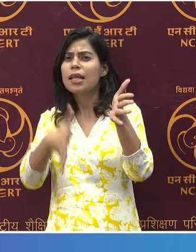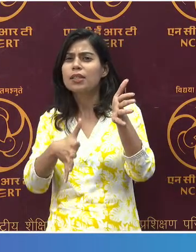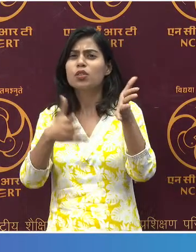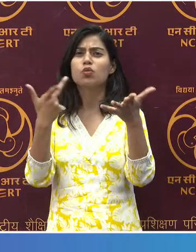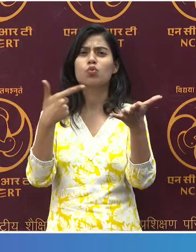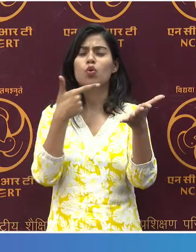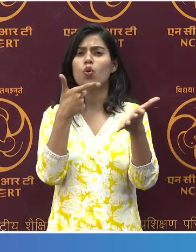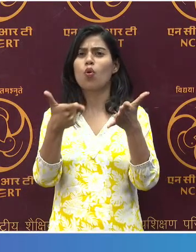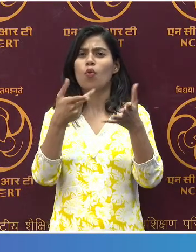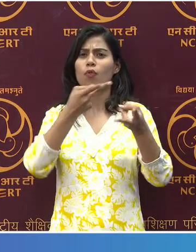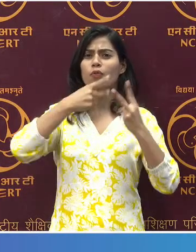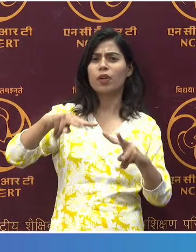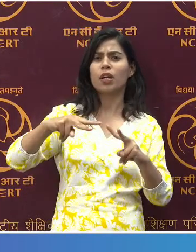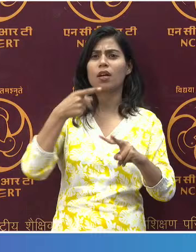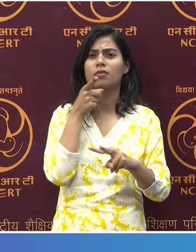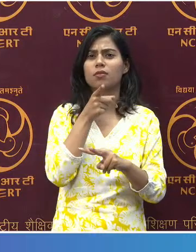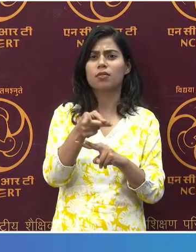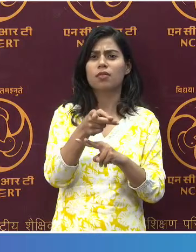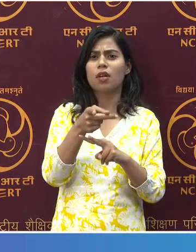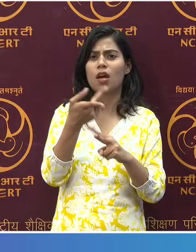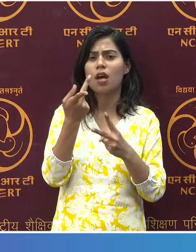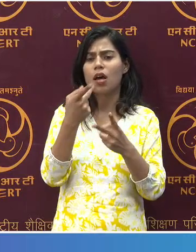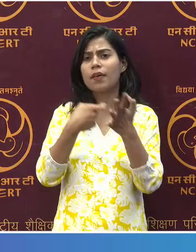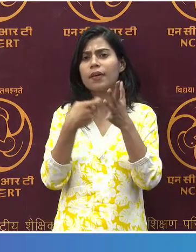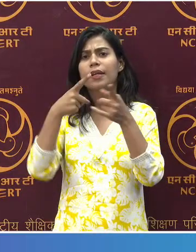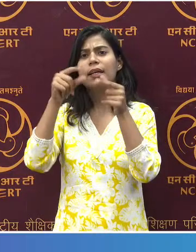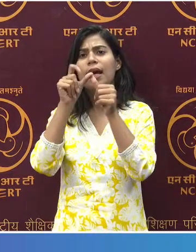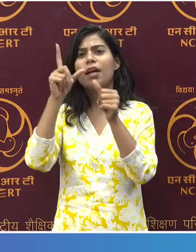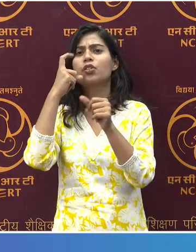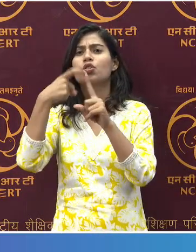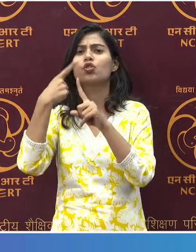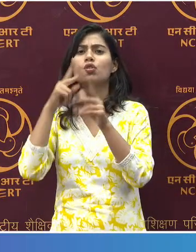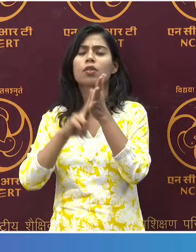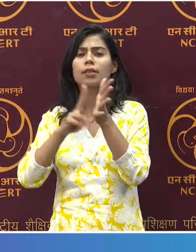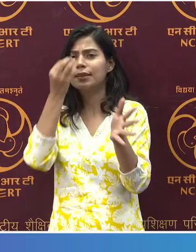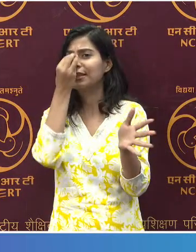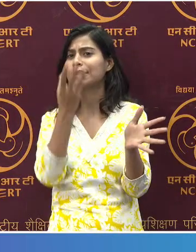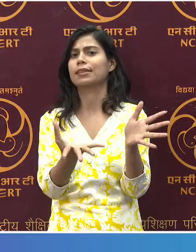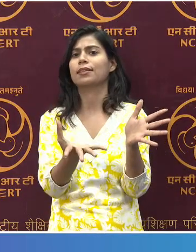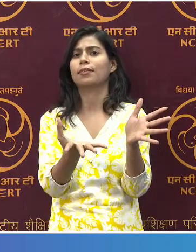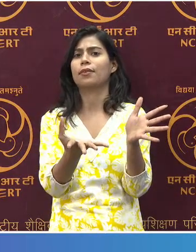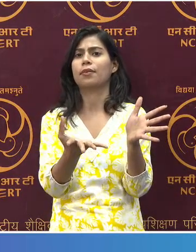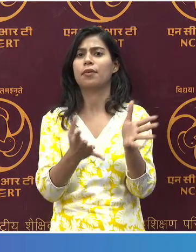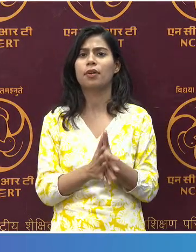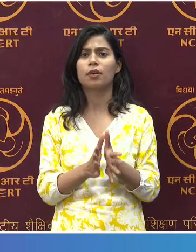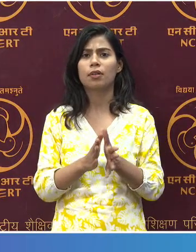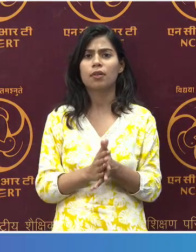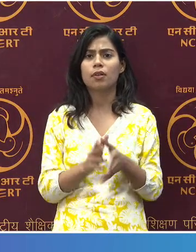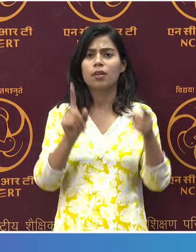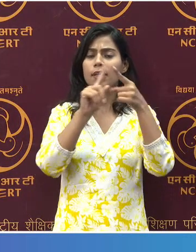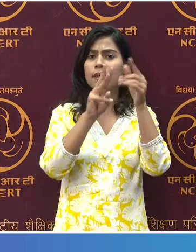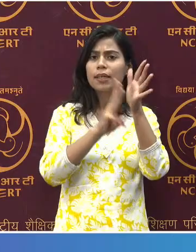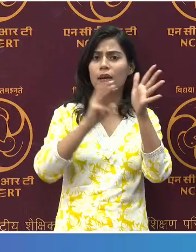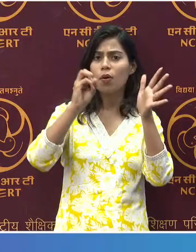reactivity becomes more specific, and reactions become some kind of easiness. So, KMnO4 potassium permanganate and